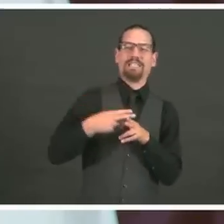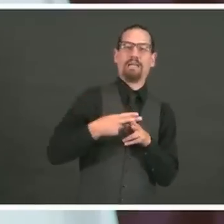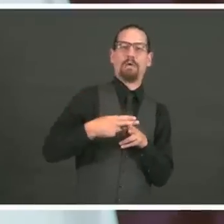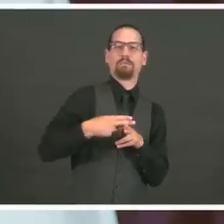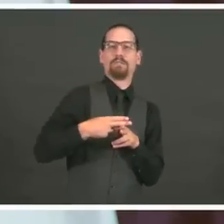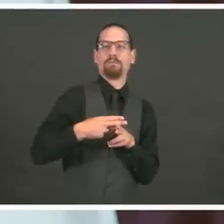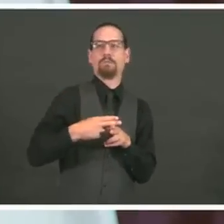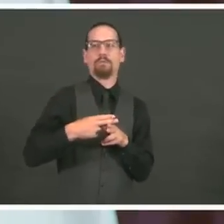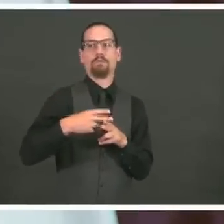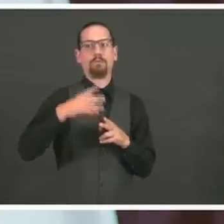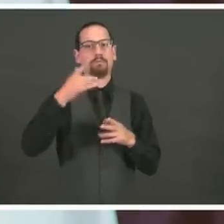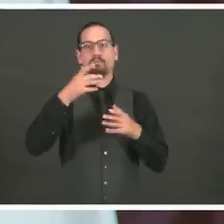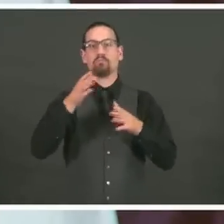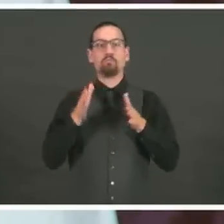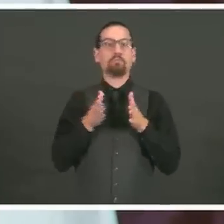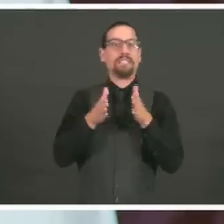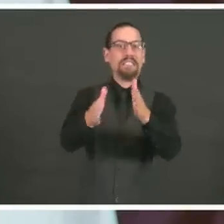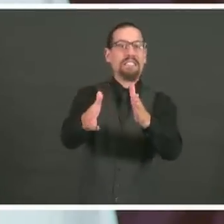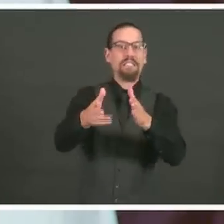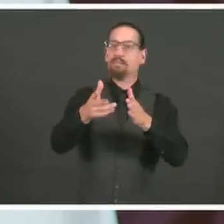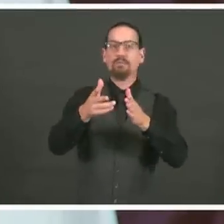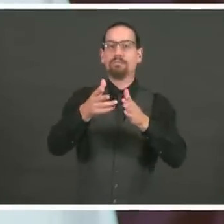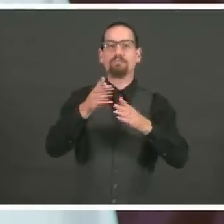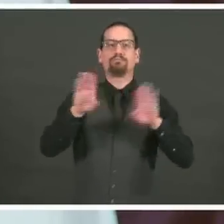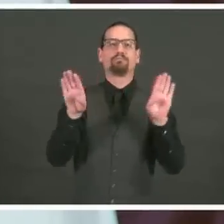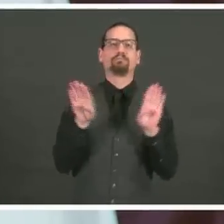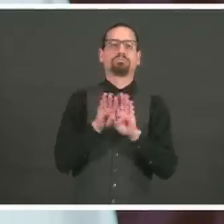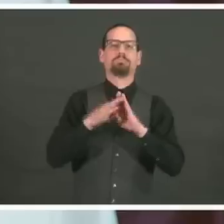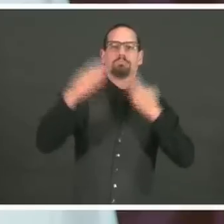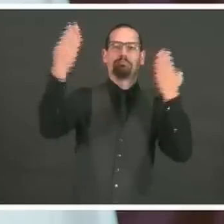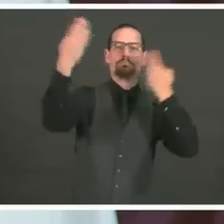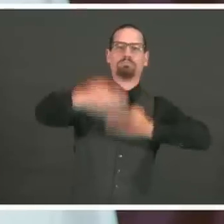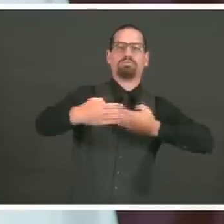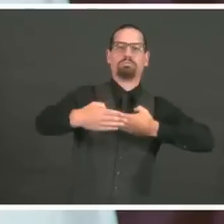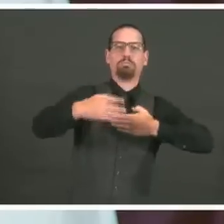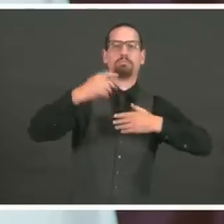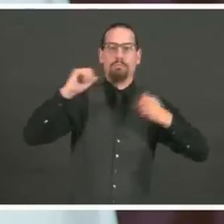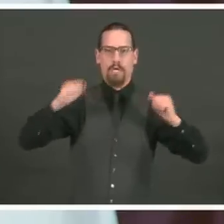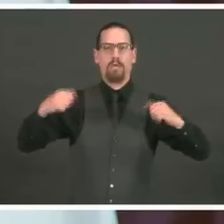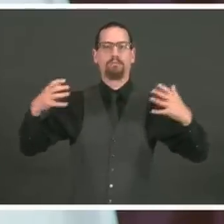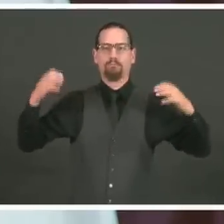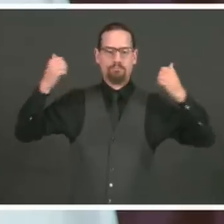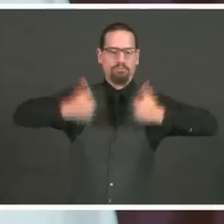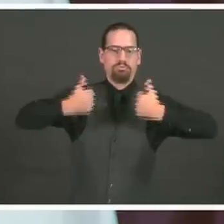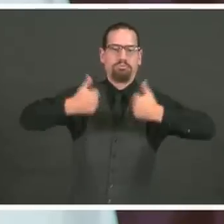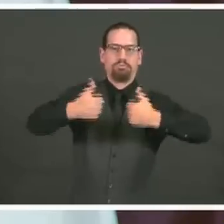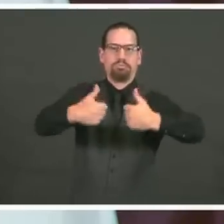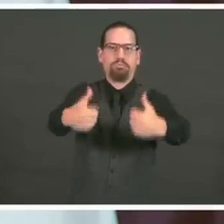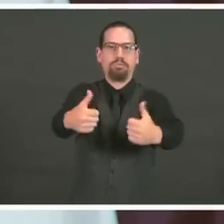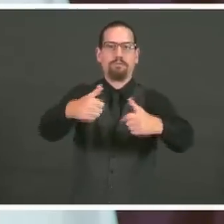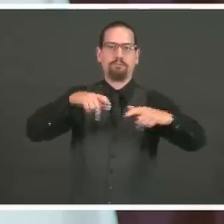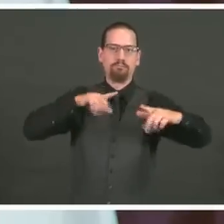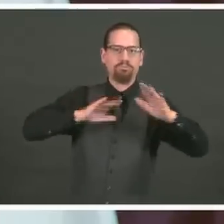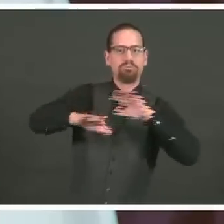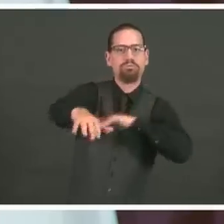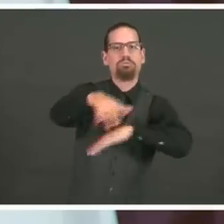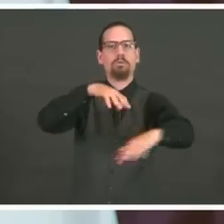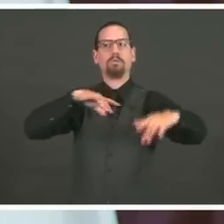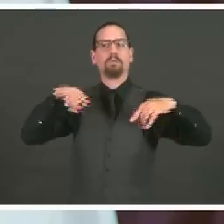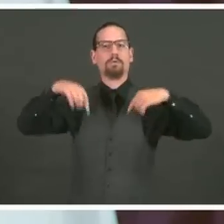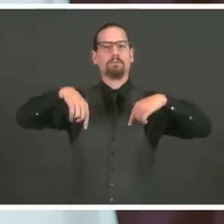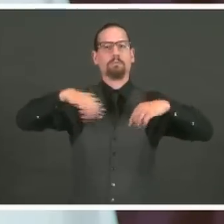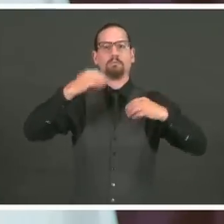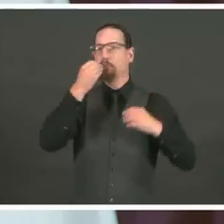streets and parking lots so we can do more dining outside, more shopping outside. We're going to be encouraging